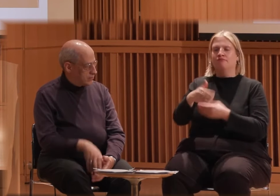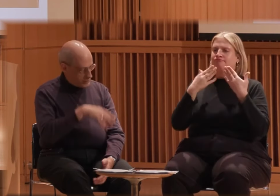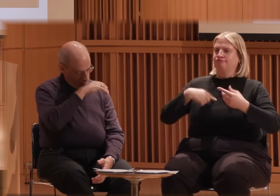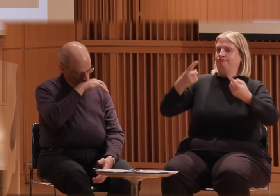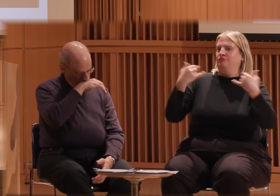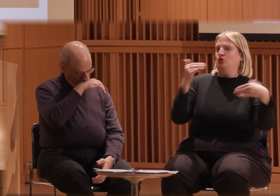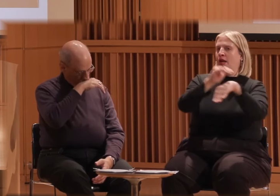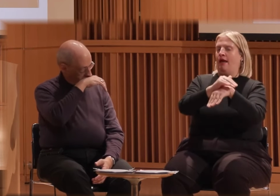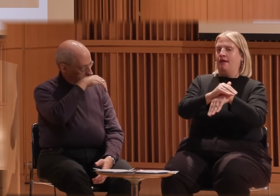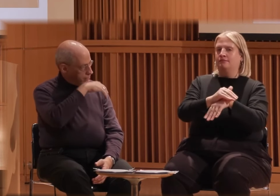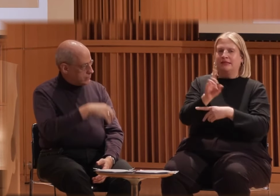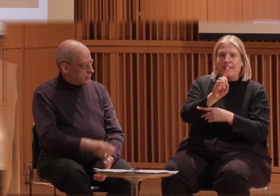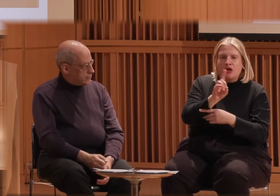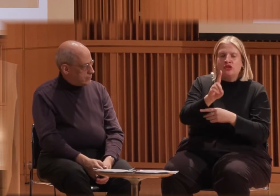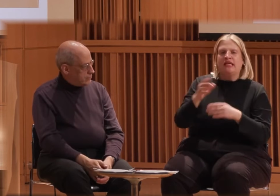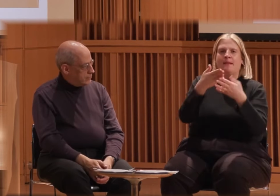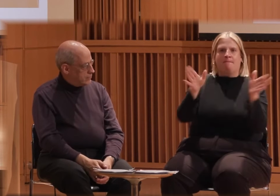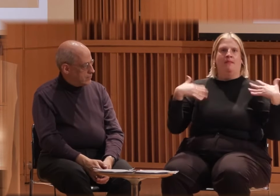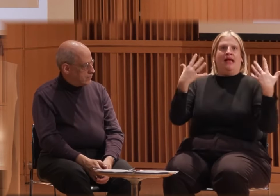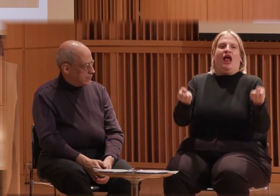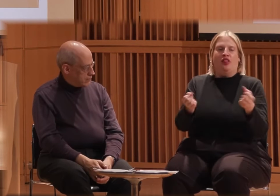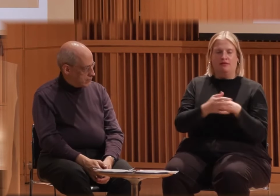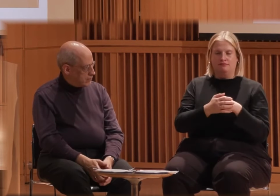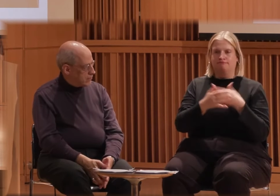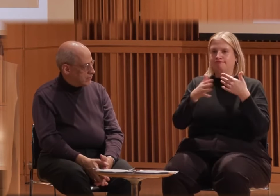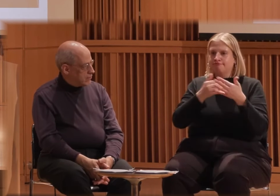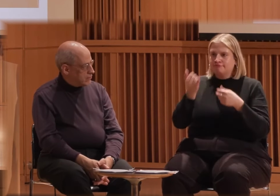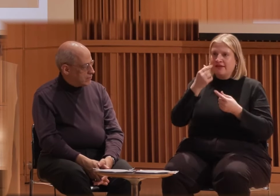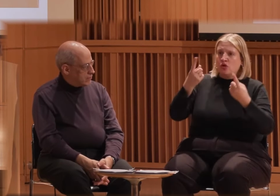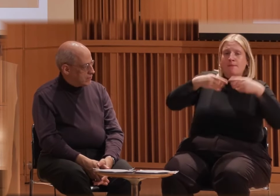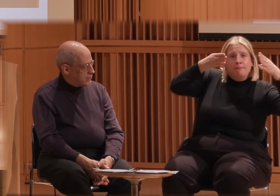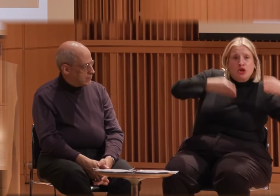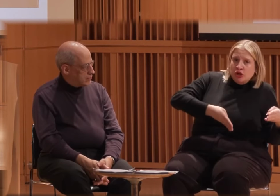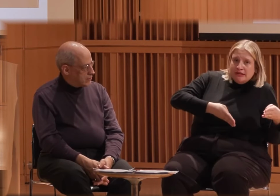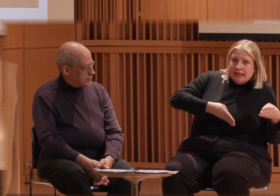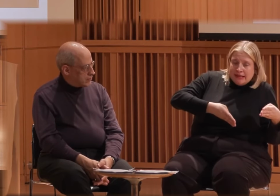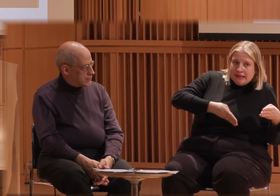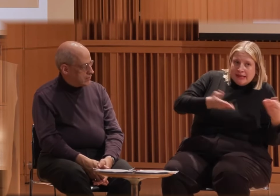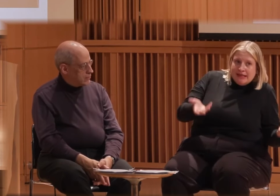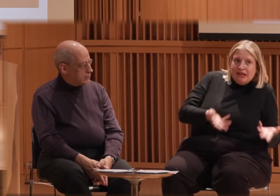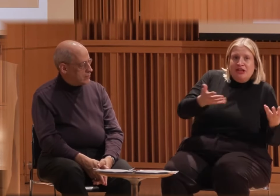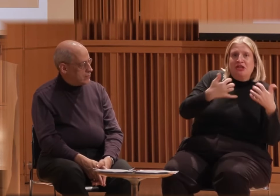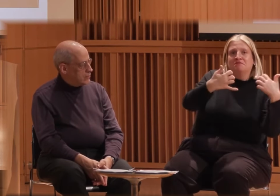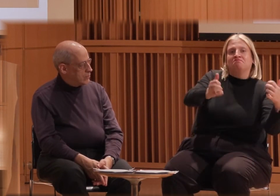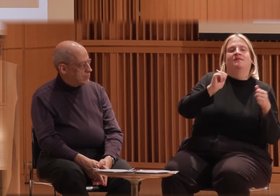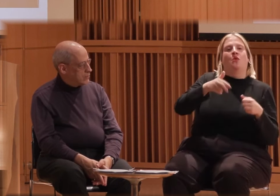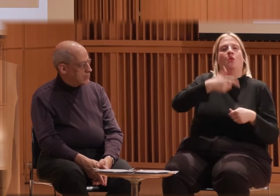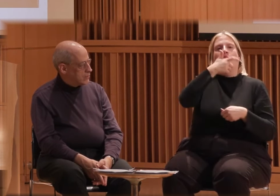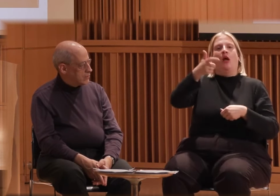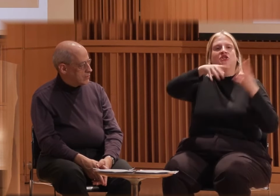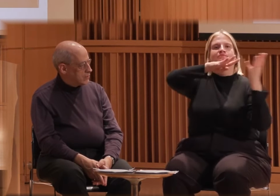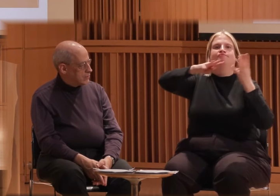program, Democracy and Public Health. Whether you're coming to us in person or you're streaming the